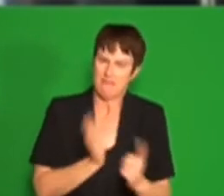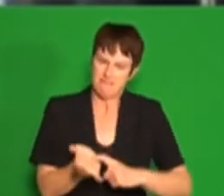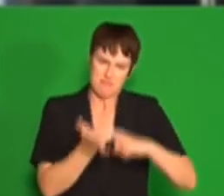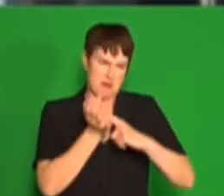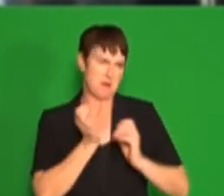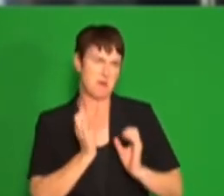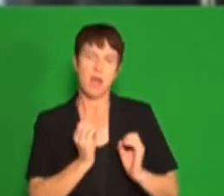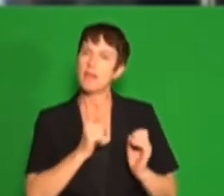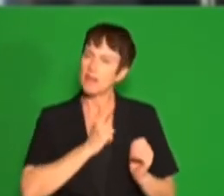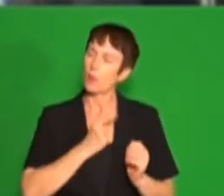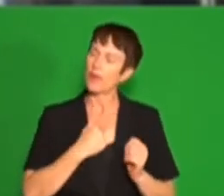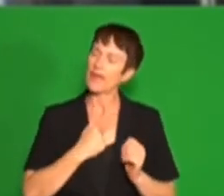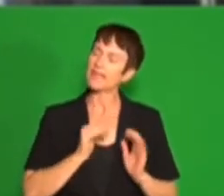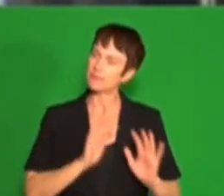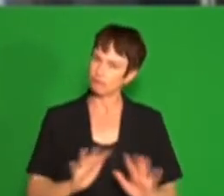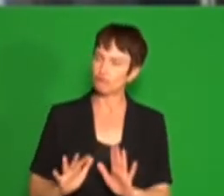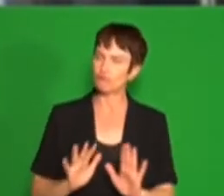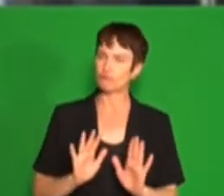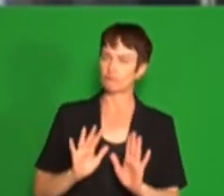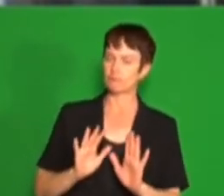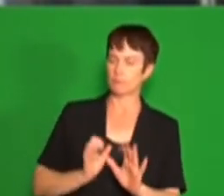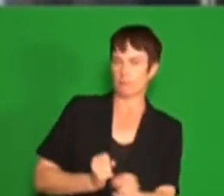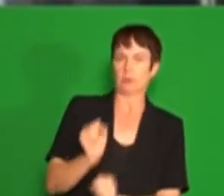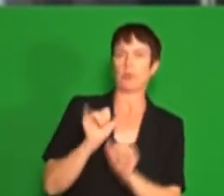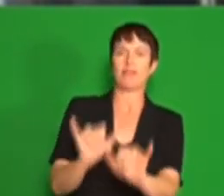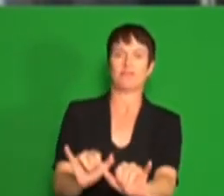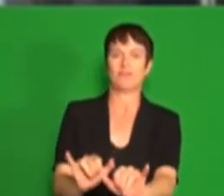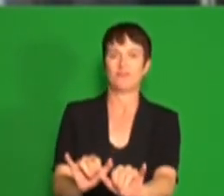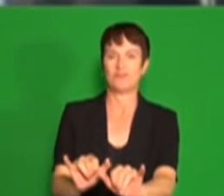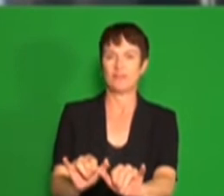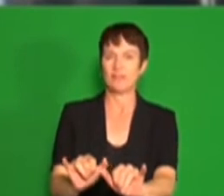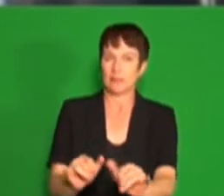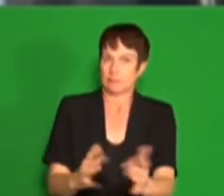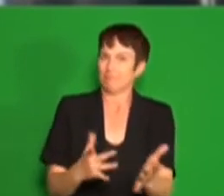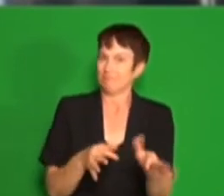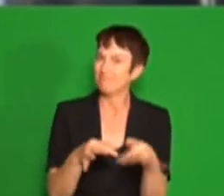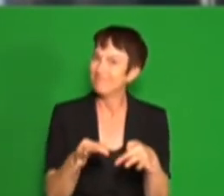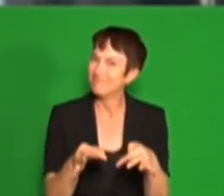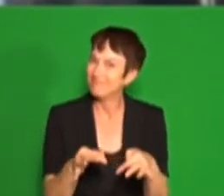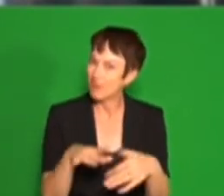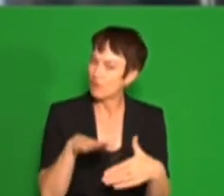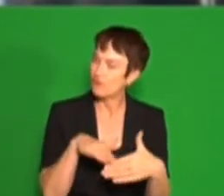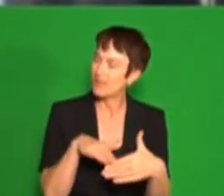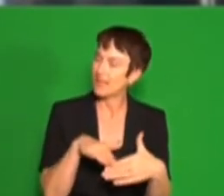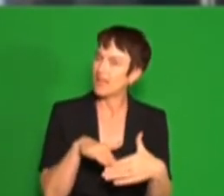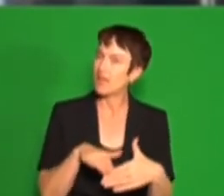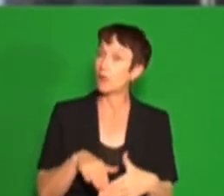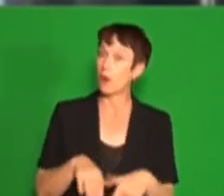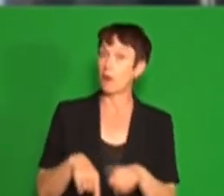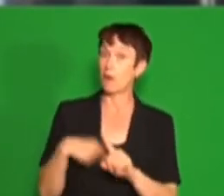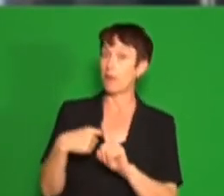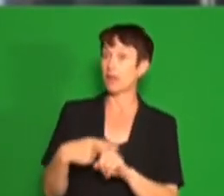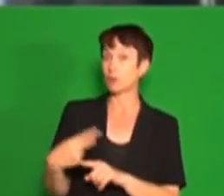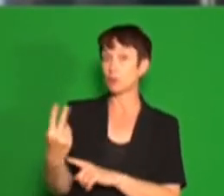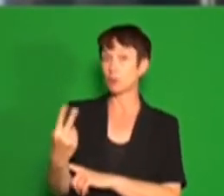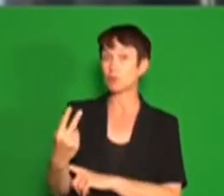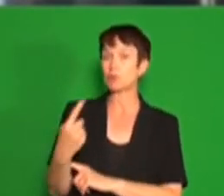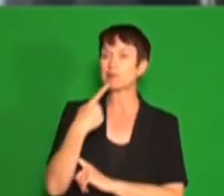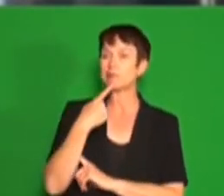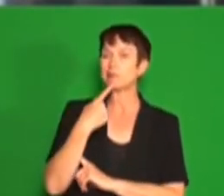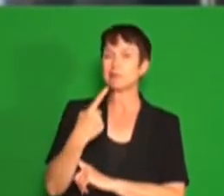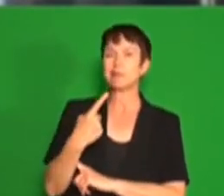economy. And that has also dealt with reasons for those who argued for a cut. It had